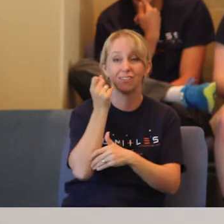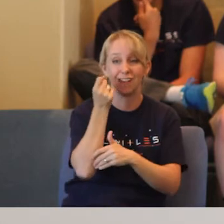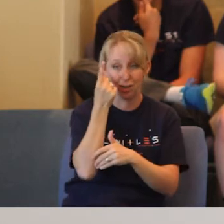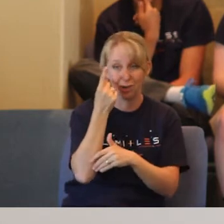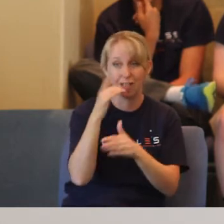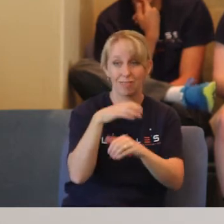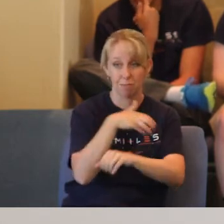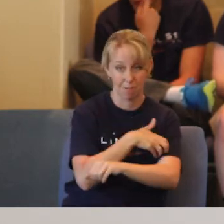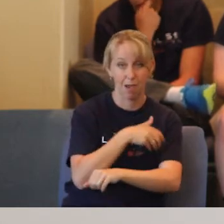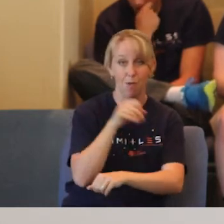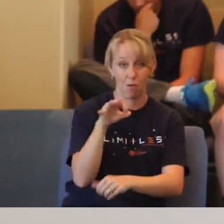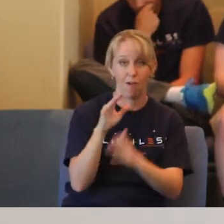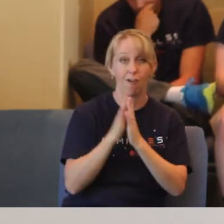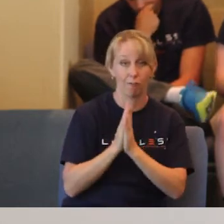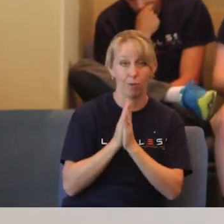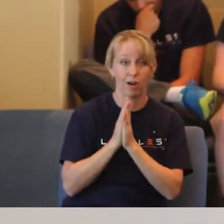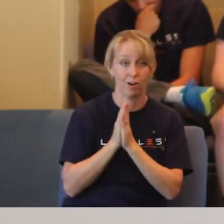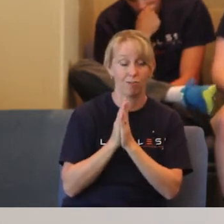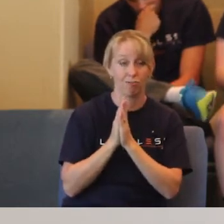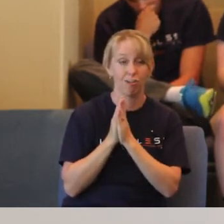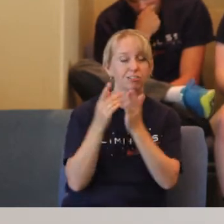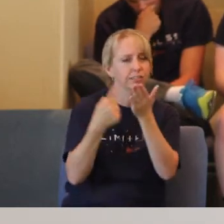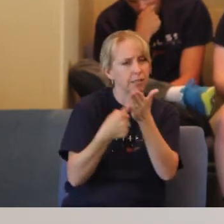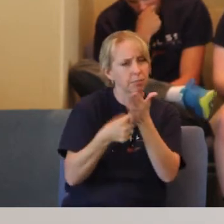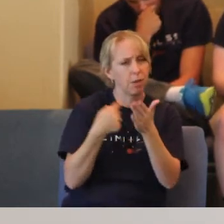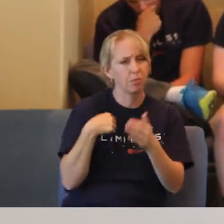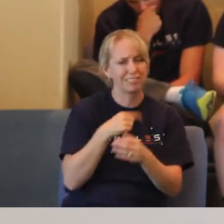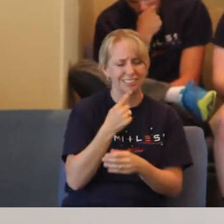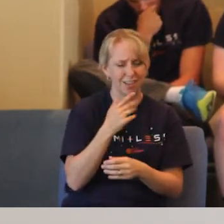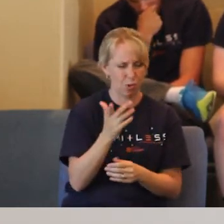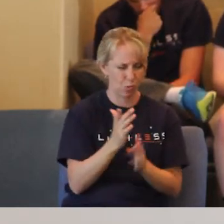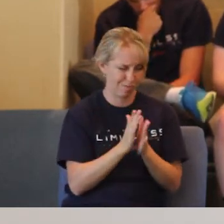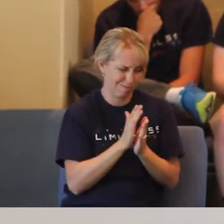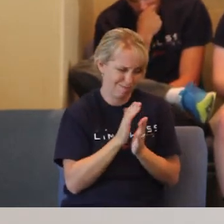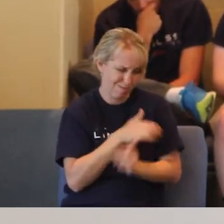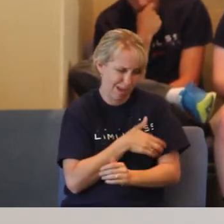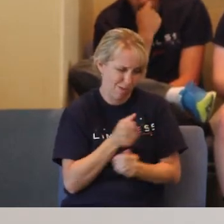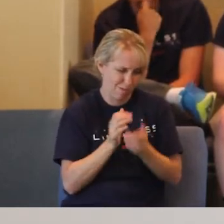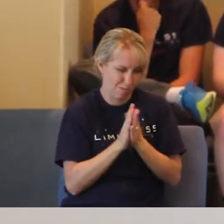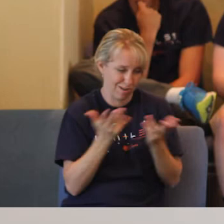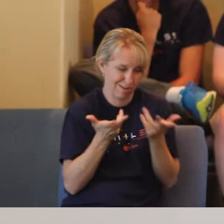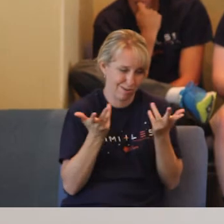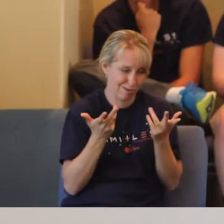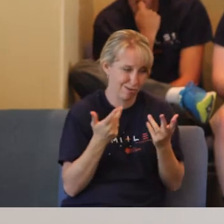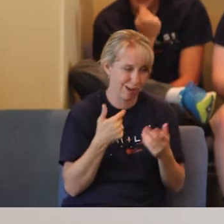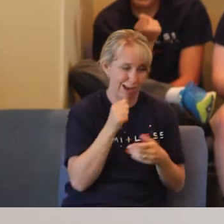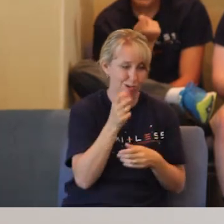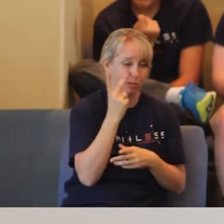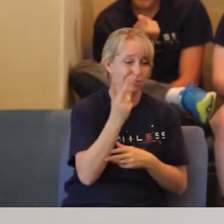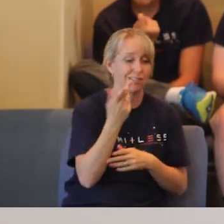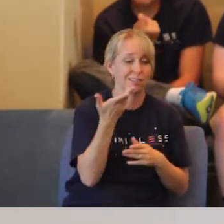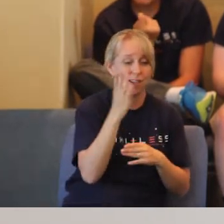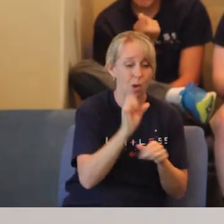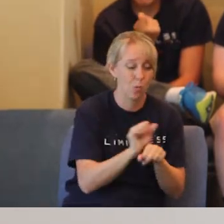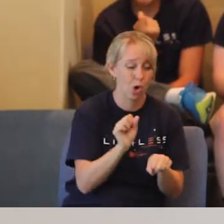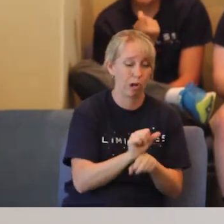we say, well, where's the power in prayer? I don't see God working. I don't see God moving. It